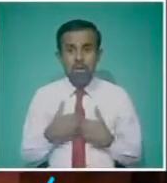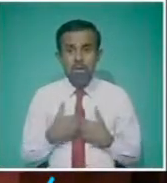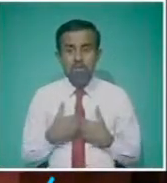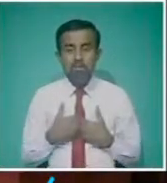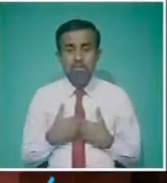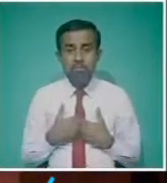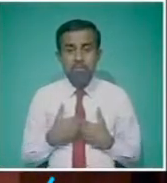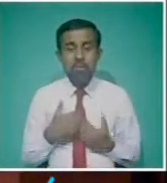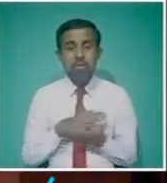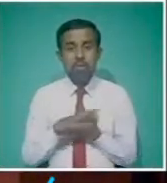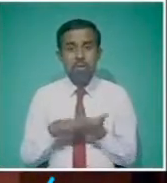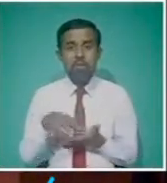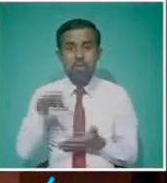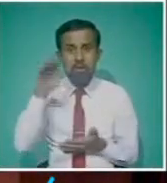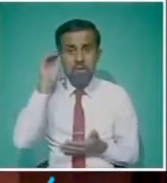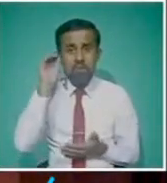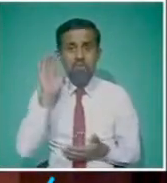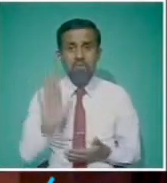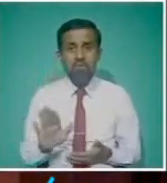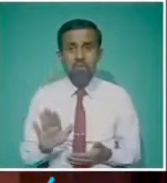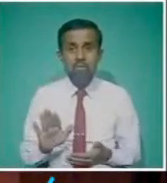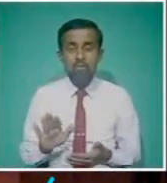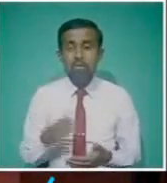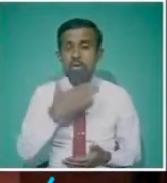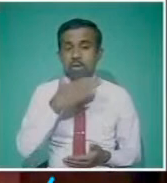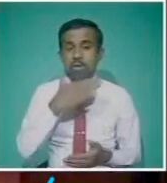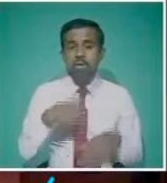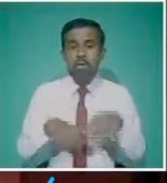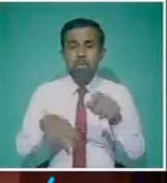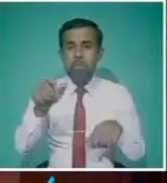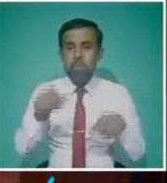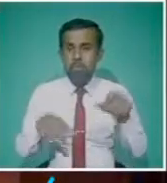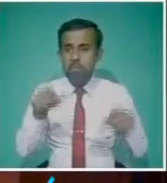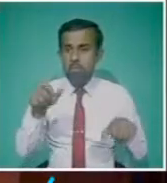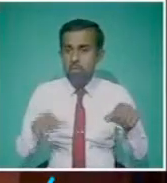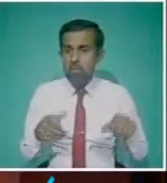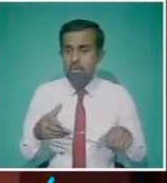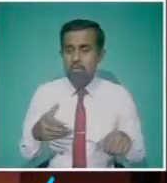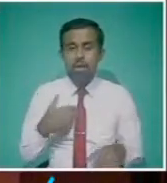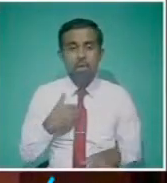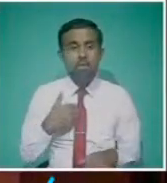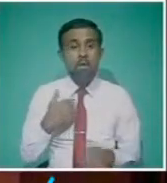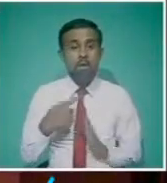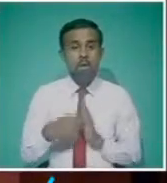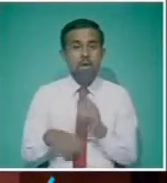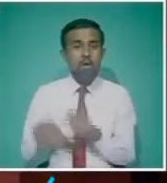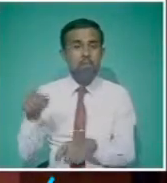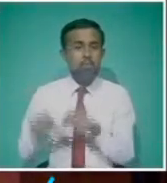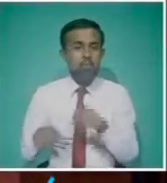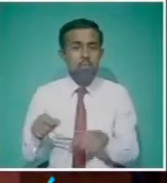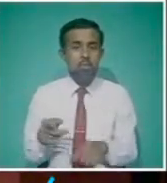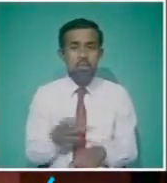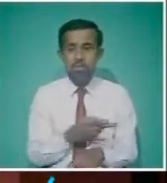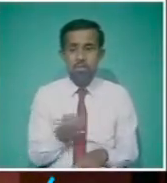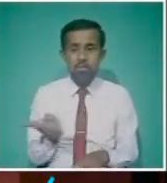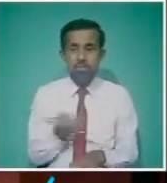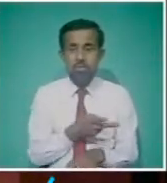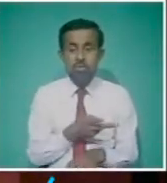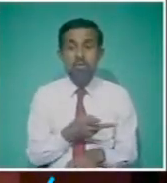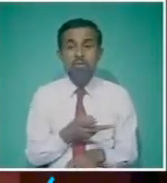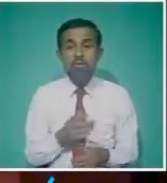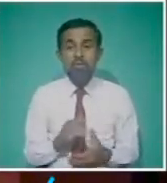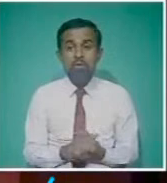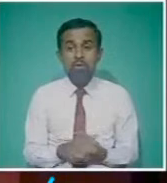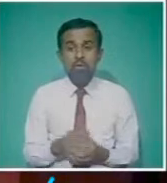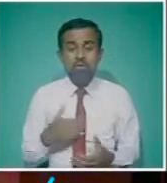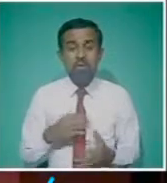that the people of Great Britain are mourning, and we do respect that in all